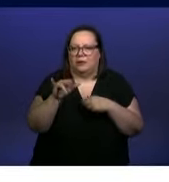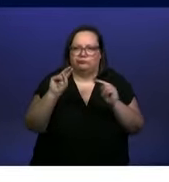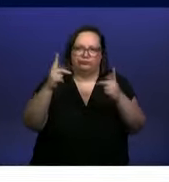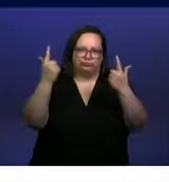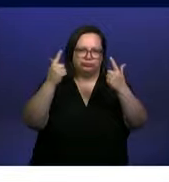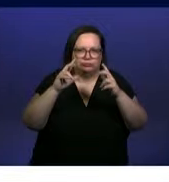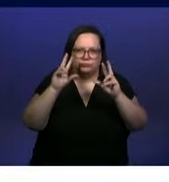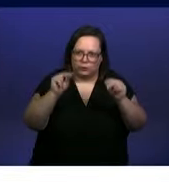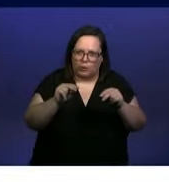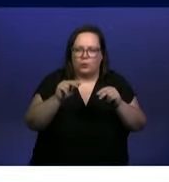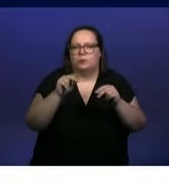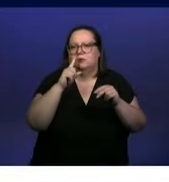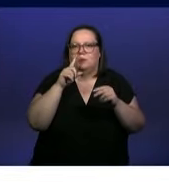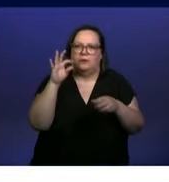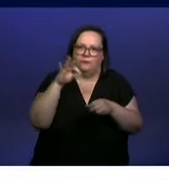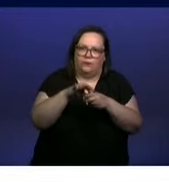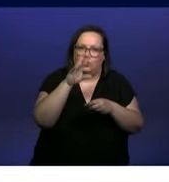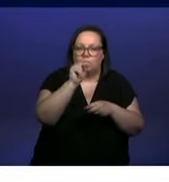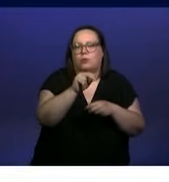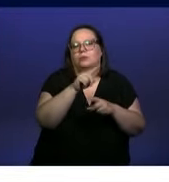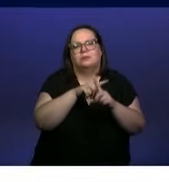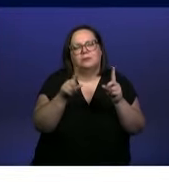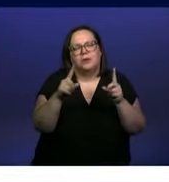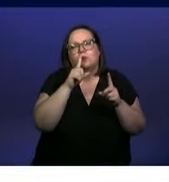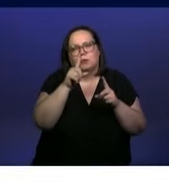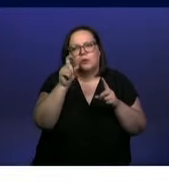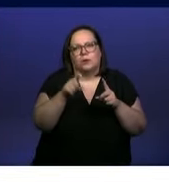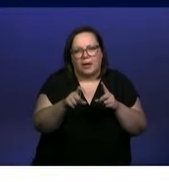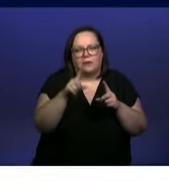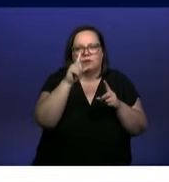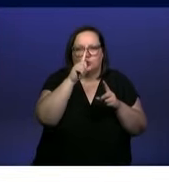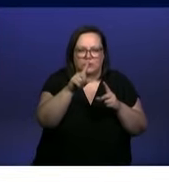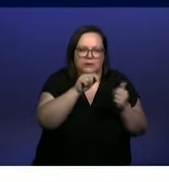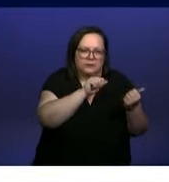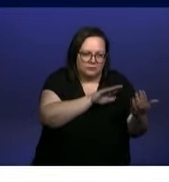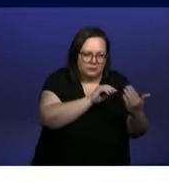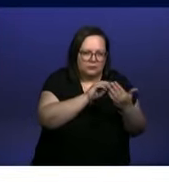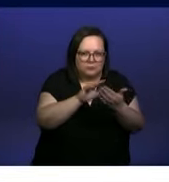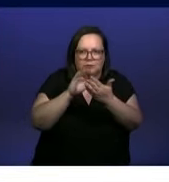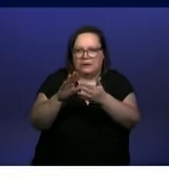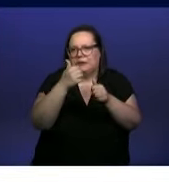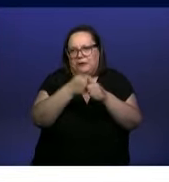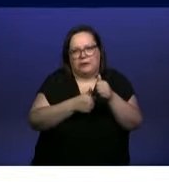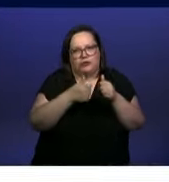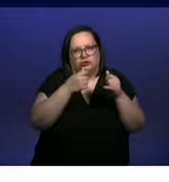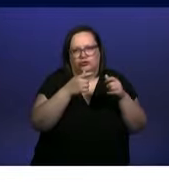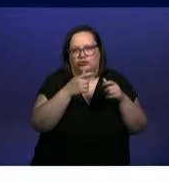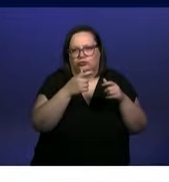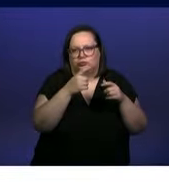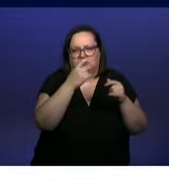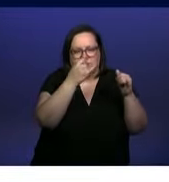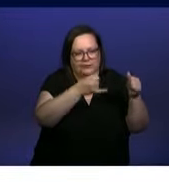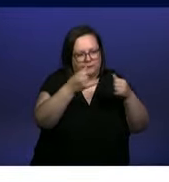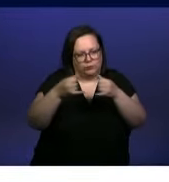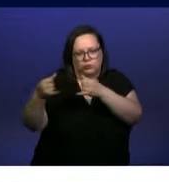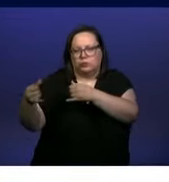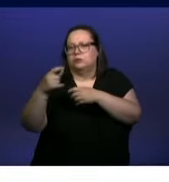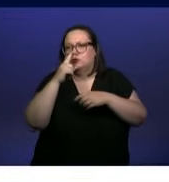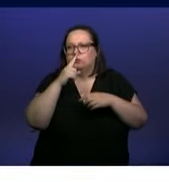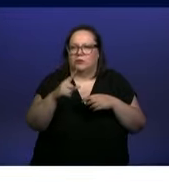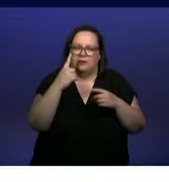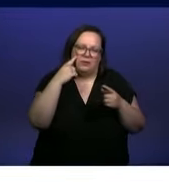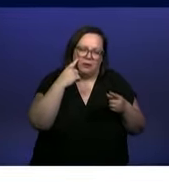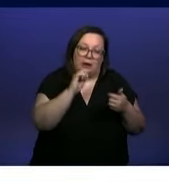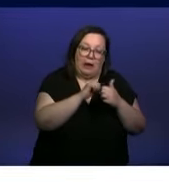question is you really have to take these one at a time. How bad is the poison pill? How good are the things that you would like to accomplish? Those